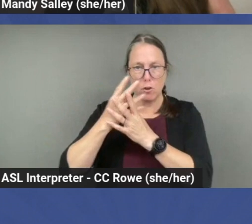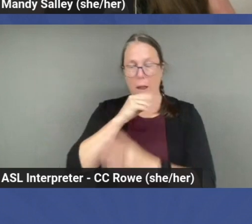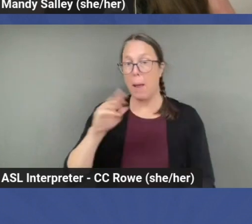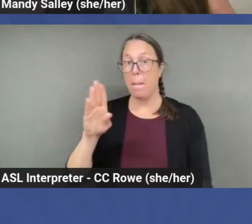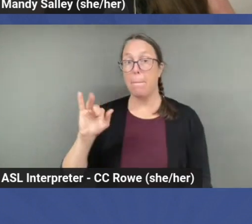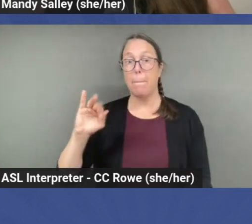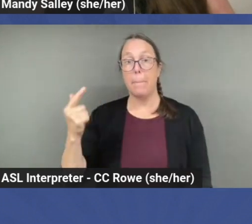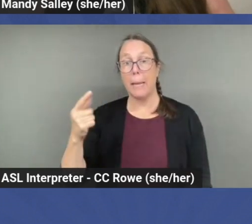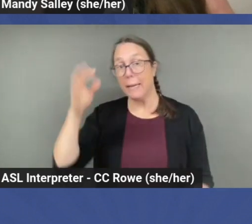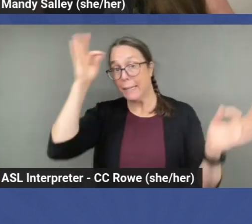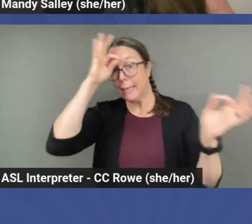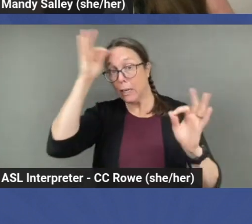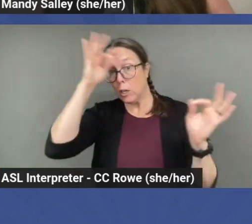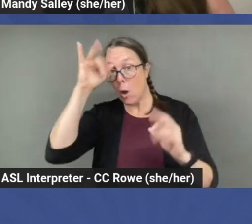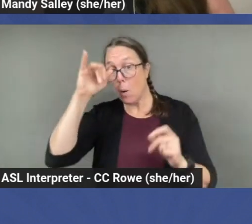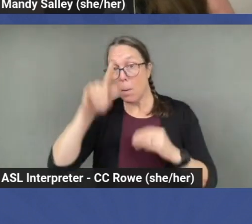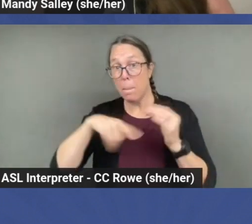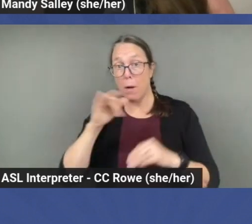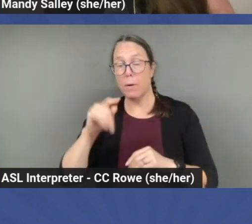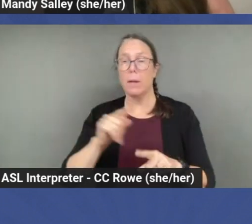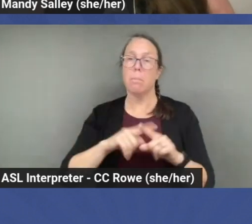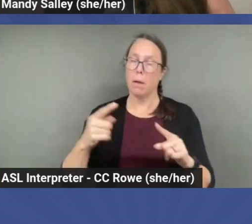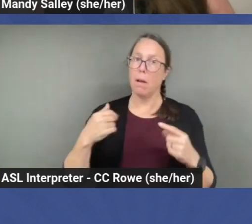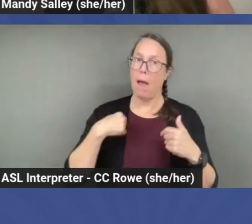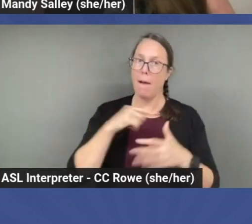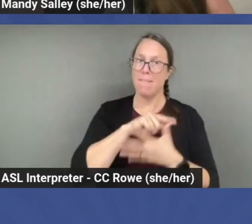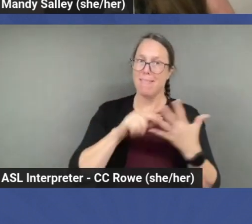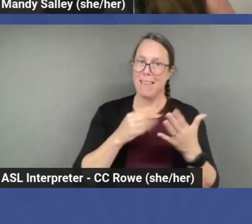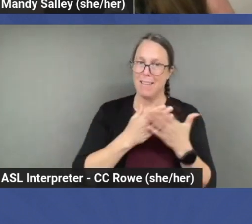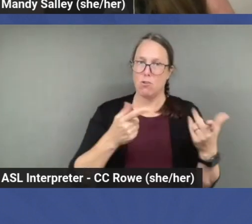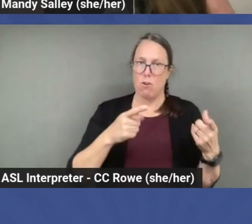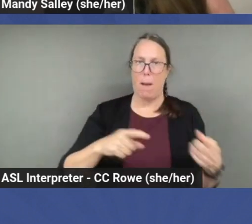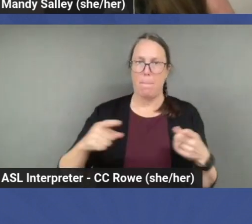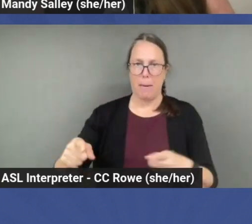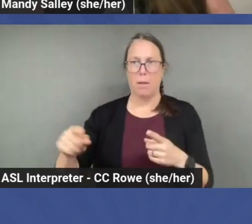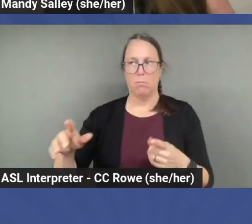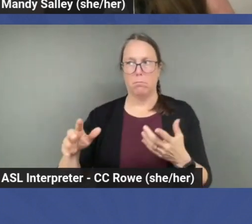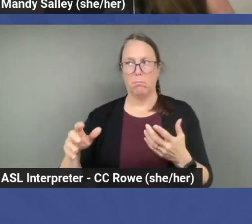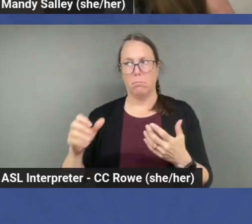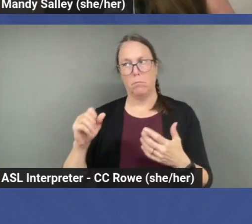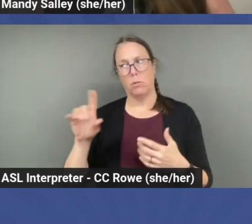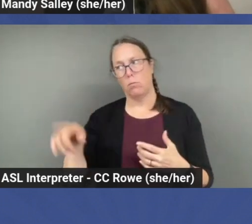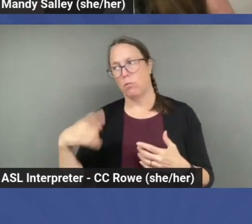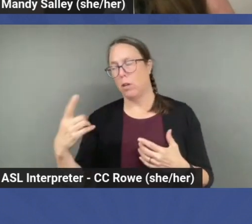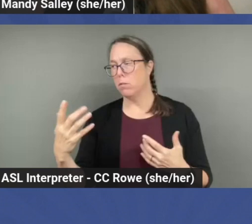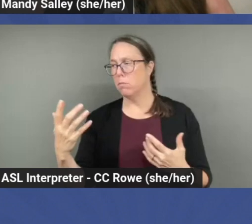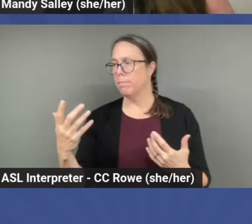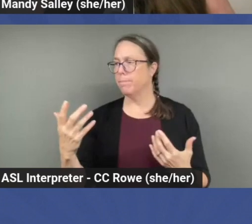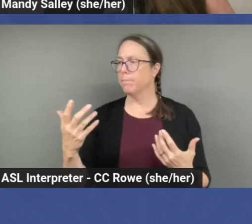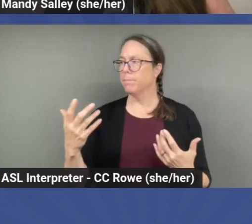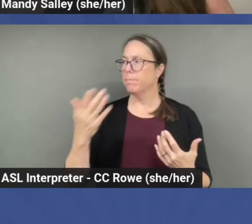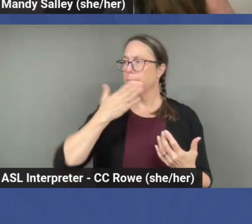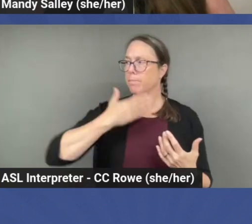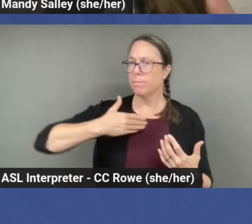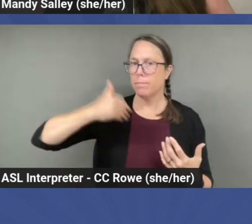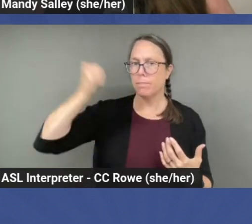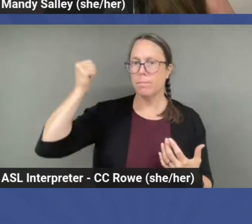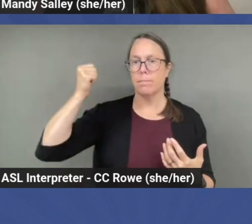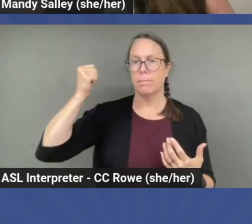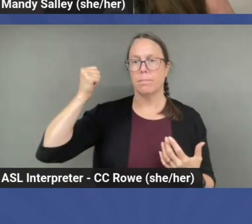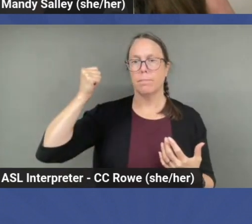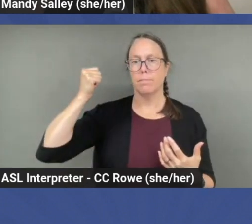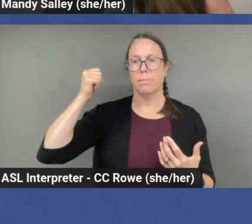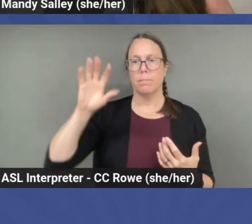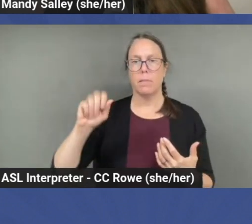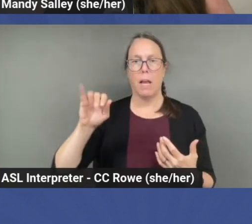about this. Anyway, there's so many of these instances happening. So yeah, just a better